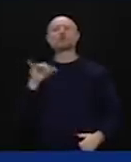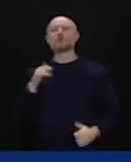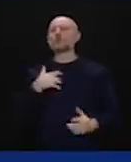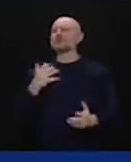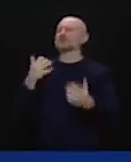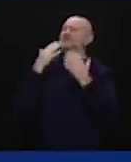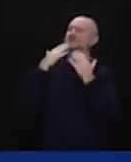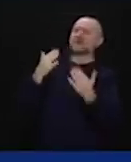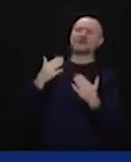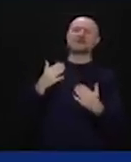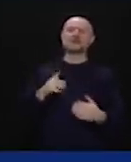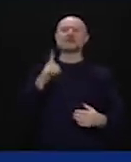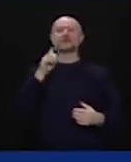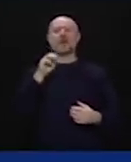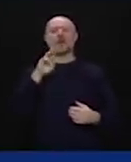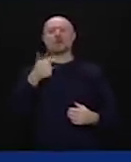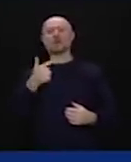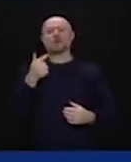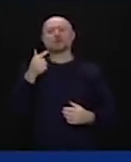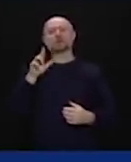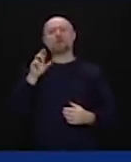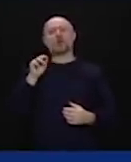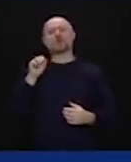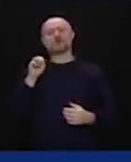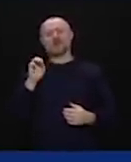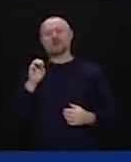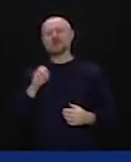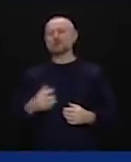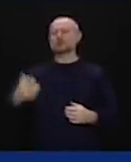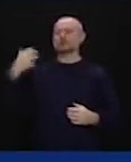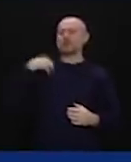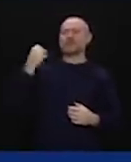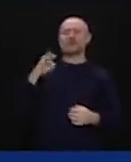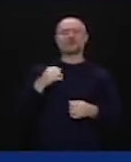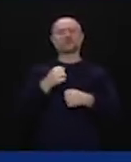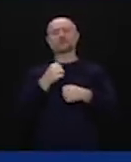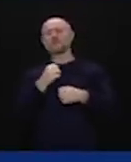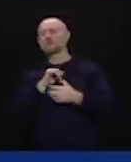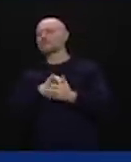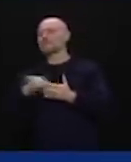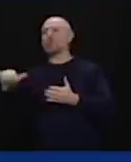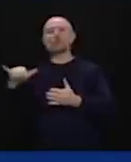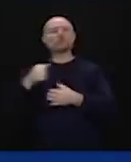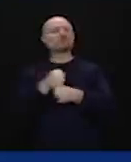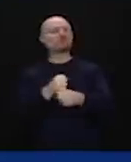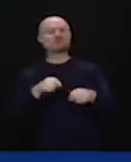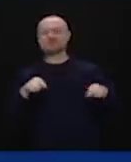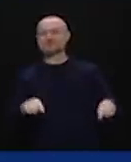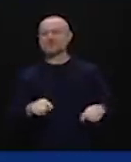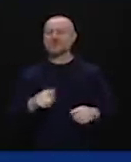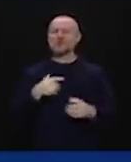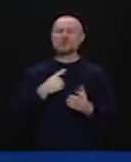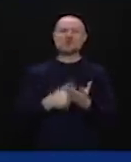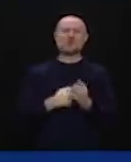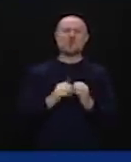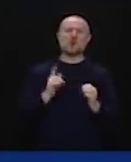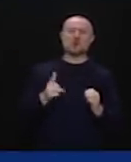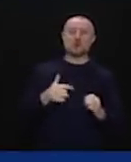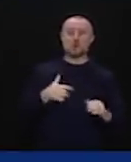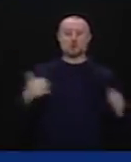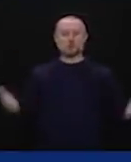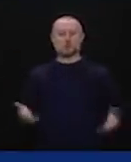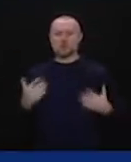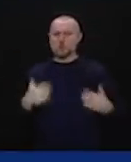course, Doug Gross, chair of New York Creates. They have done an amazing job. We'll talk about it in a while. But this place is unique in the